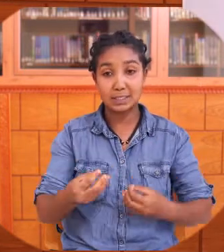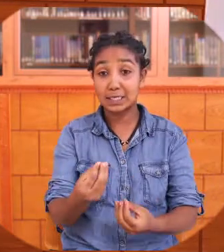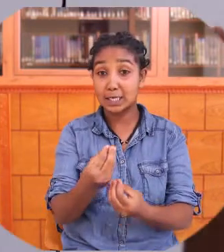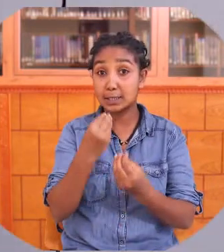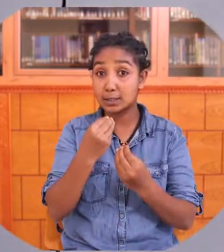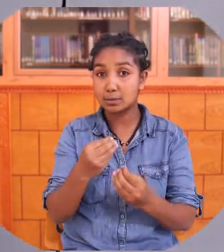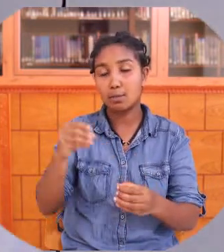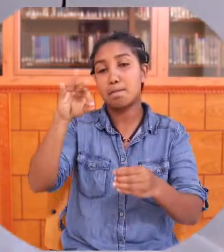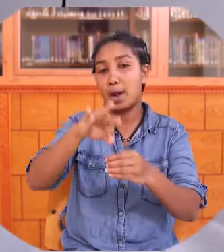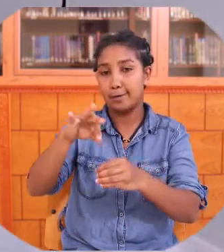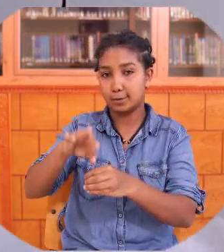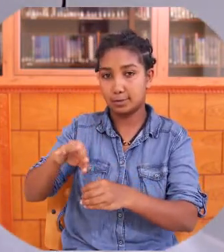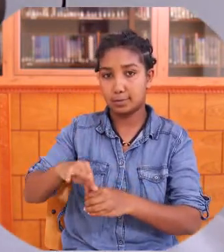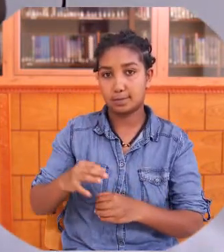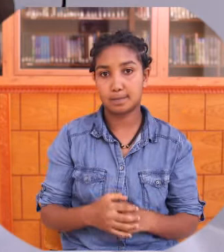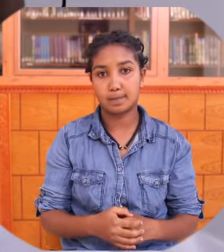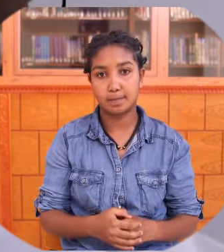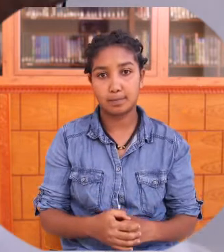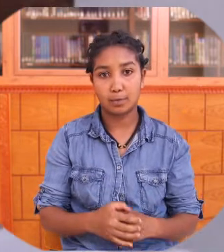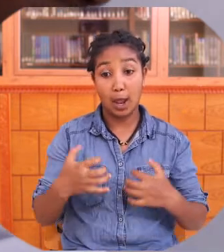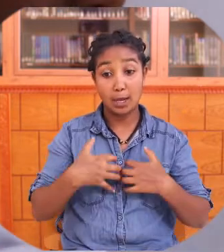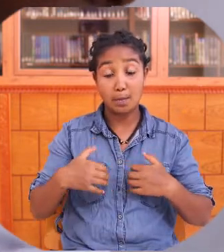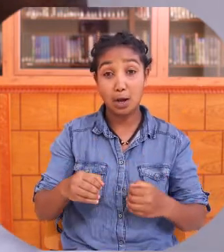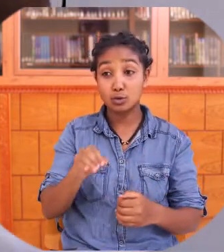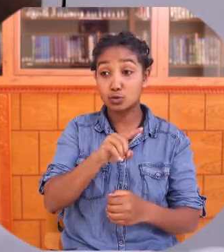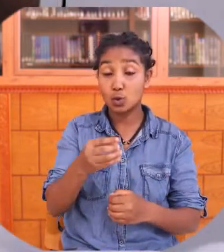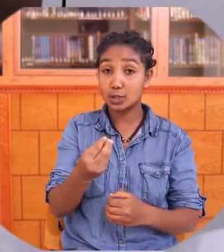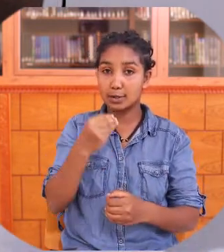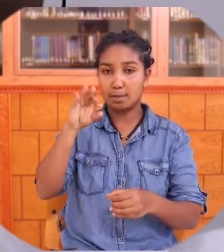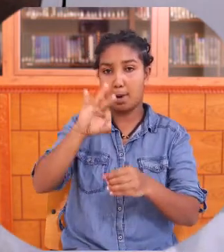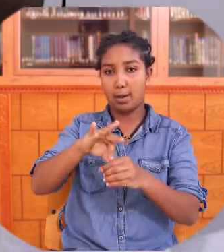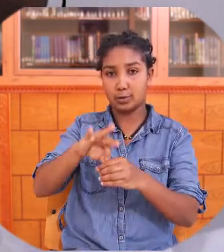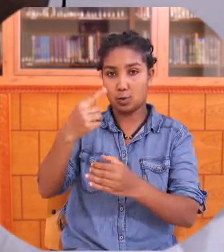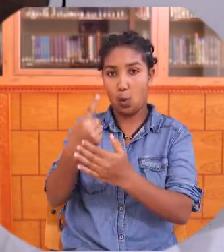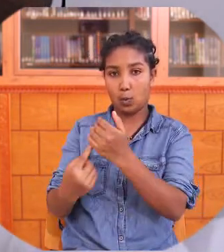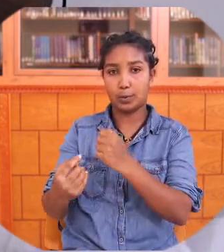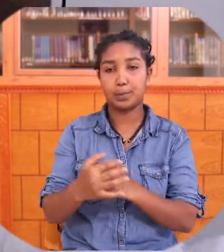eat plant. So they are animals, those eat plants.